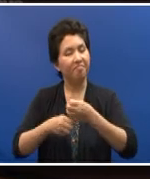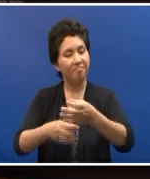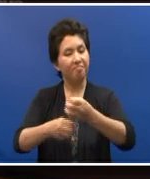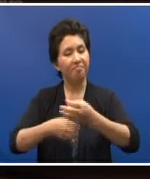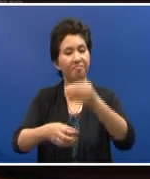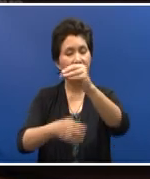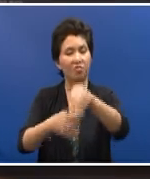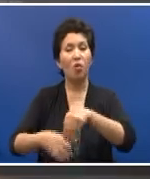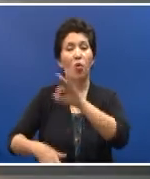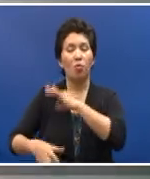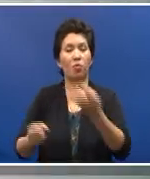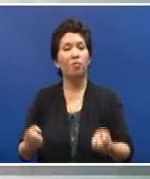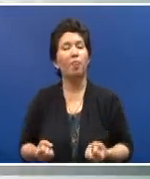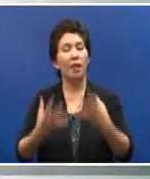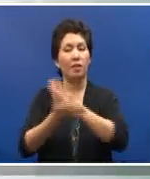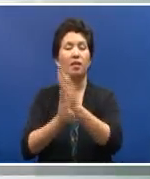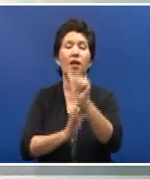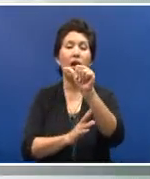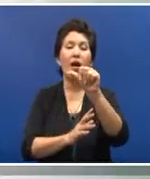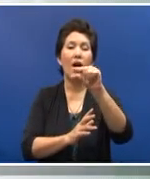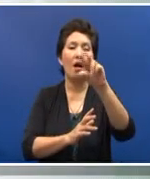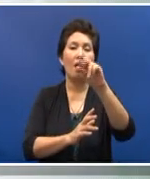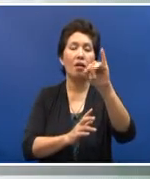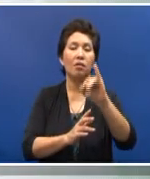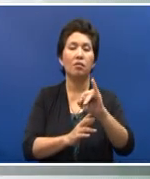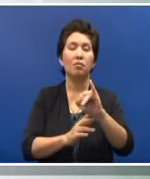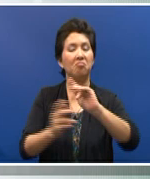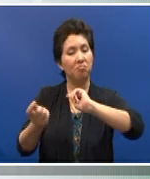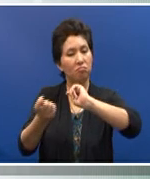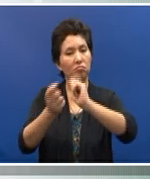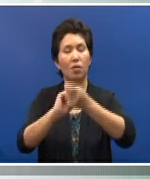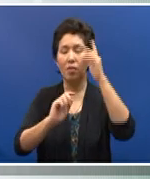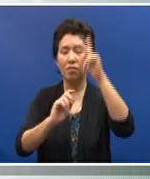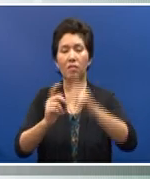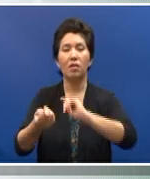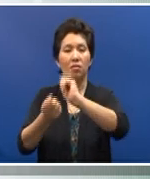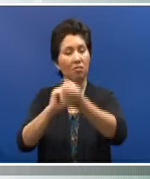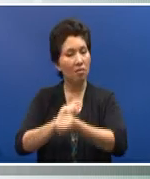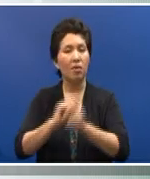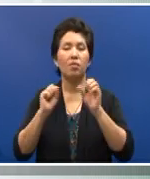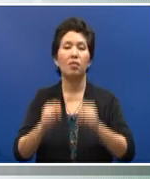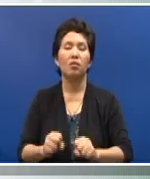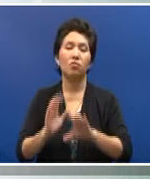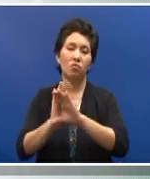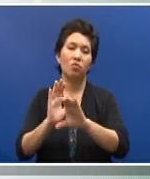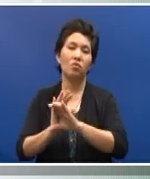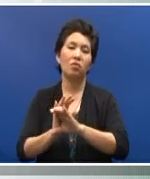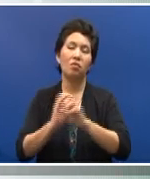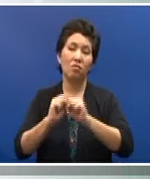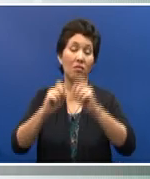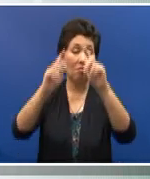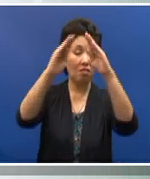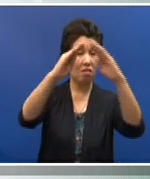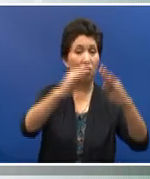Okay. So, agriculture brings following changes. The first one, establishment of towns, and